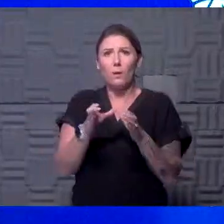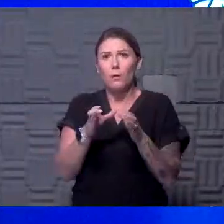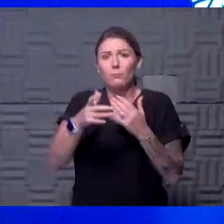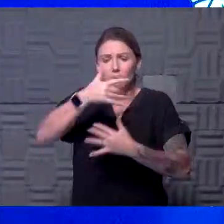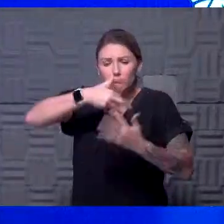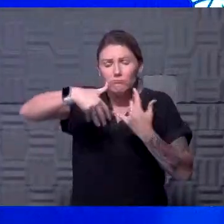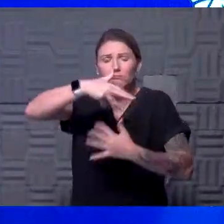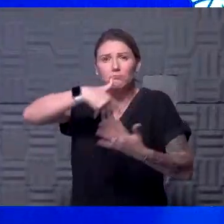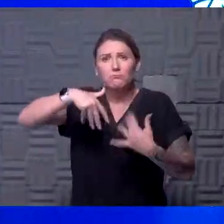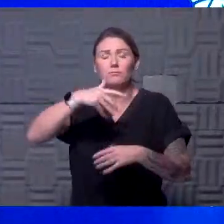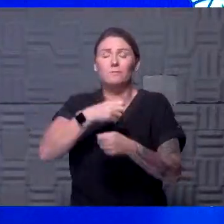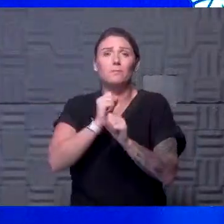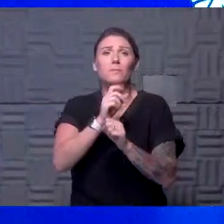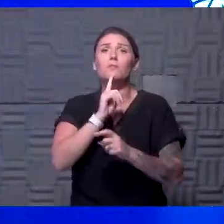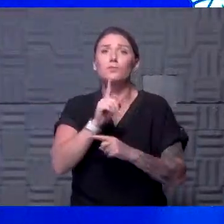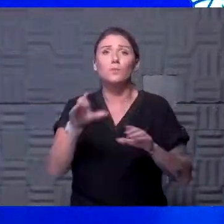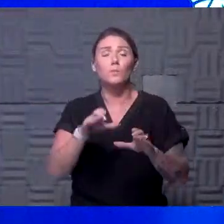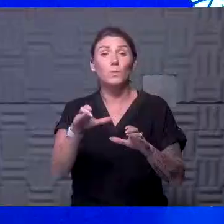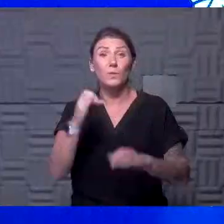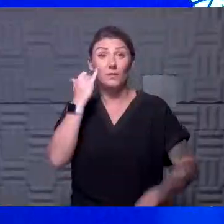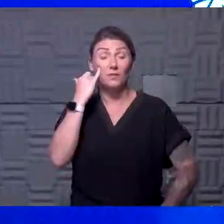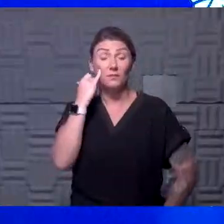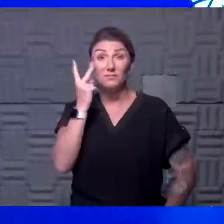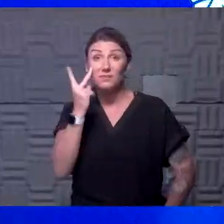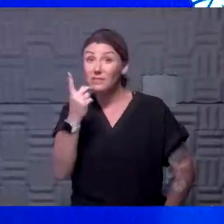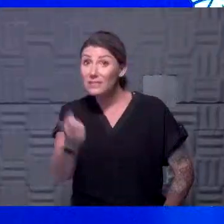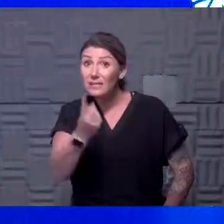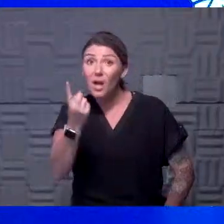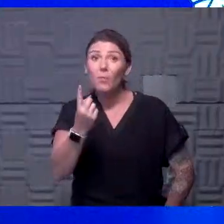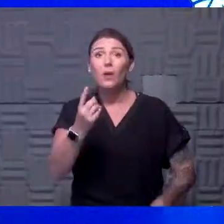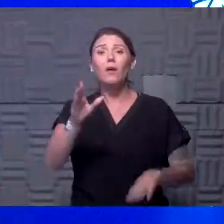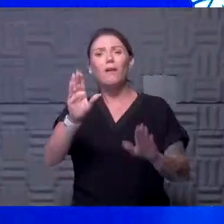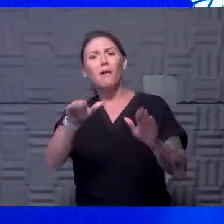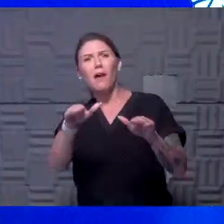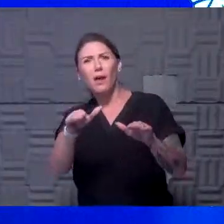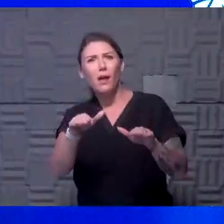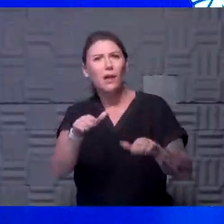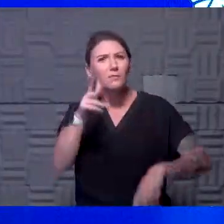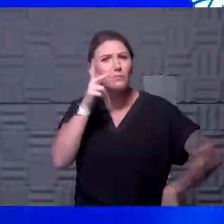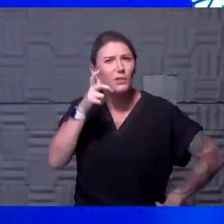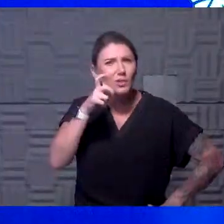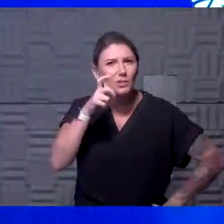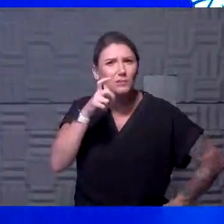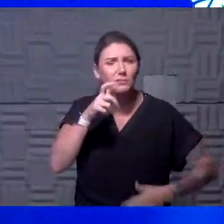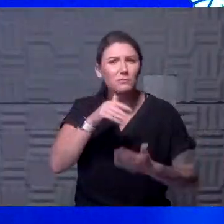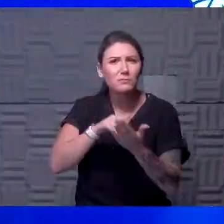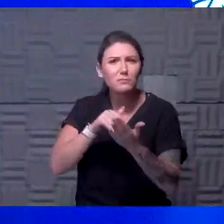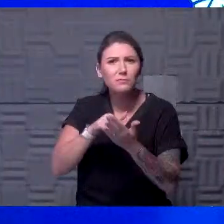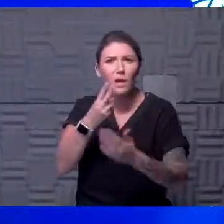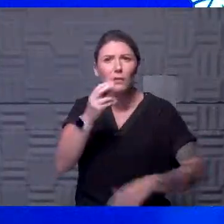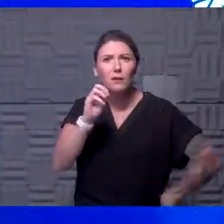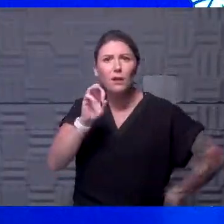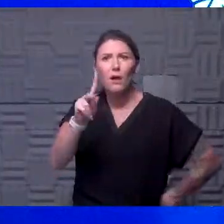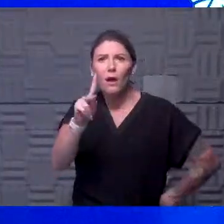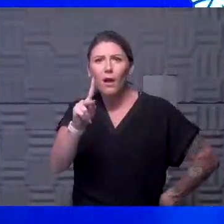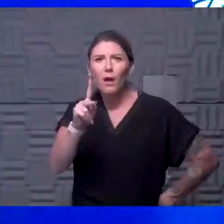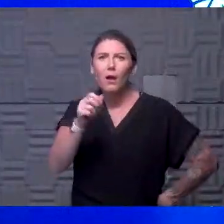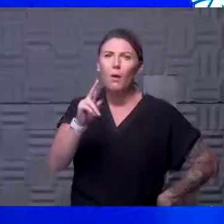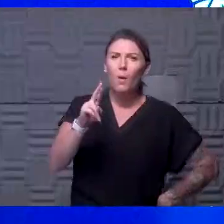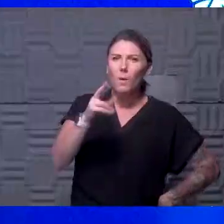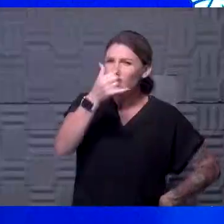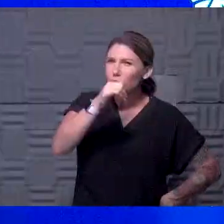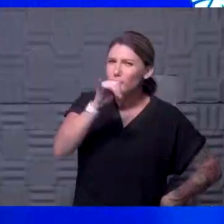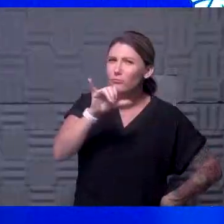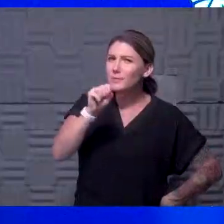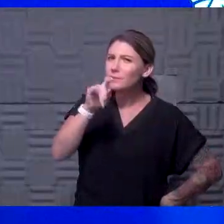do that and make sure that if you see somebody, I mean, say to them, hey, have you listened to Doc Hawk or Goofy Stites?